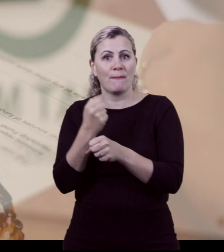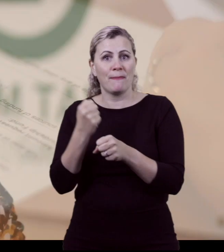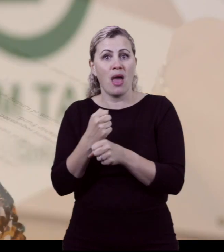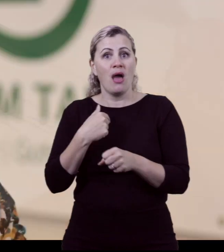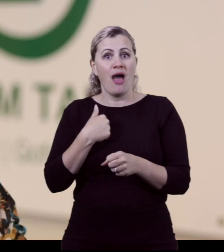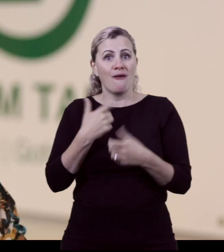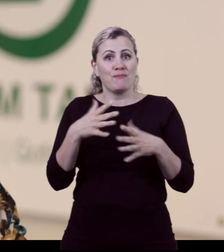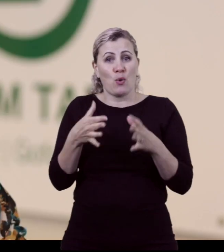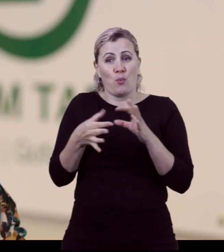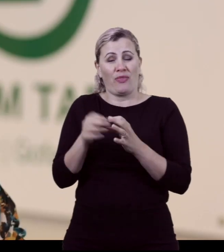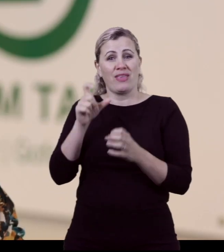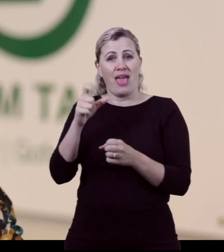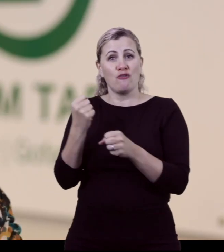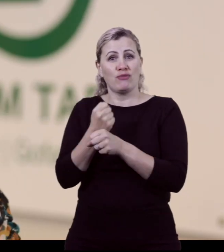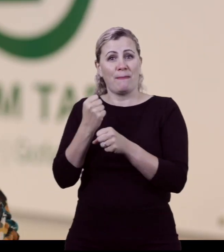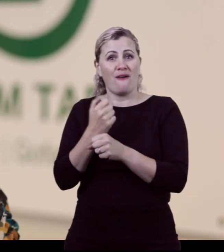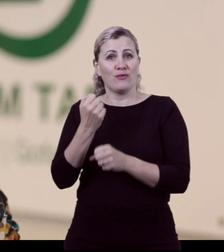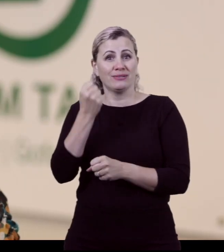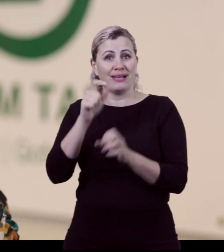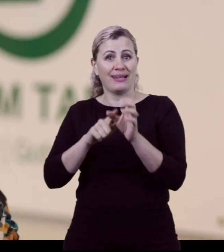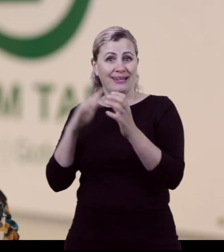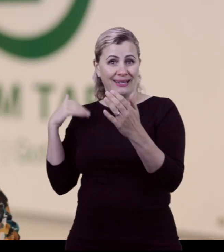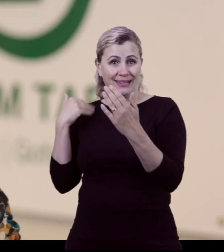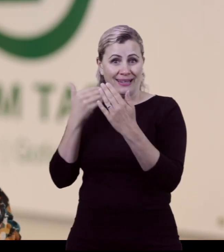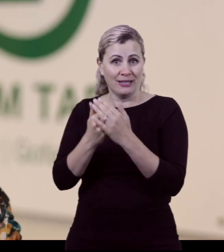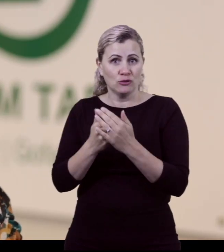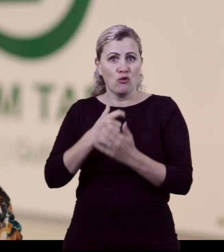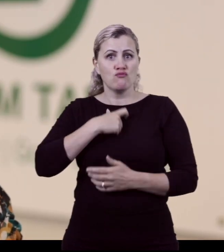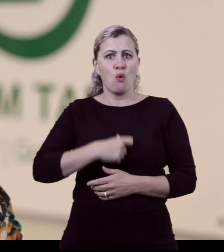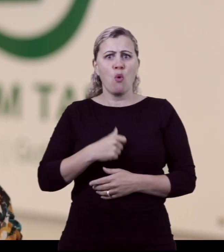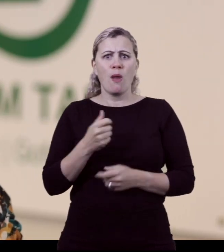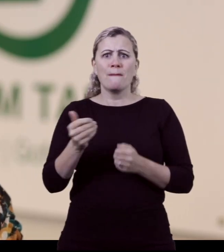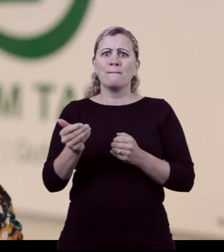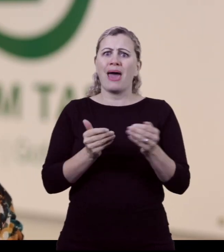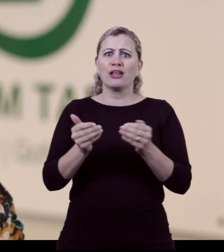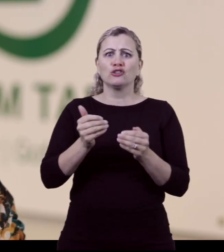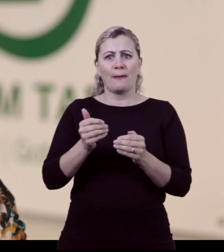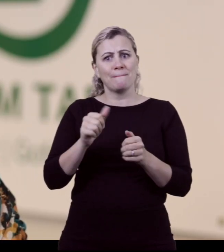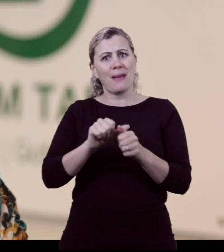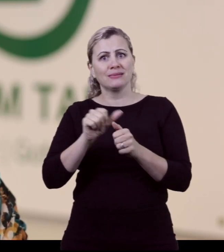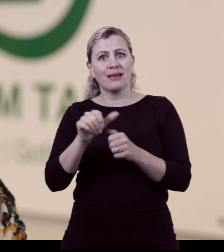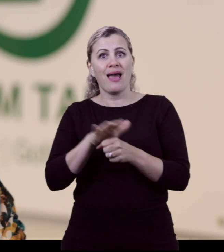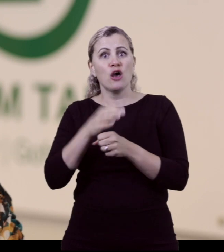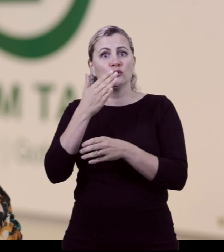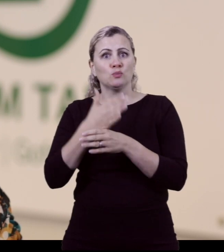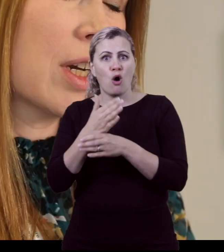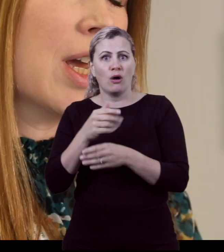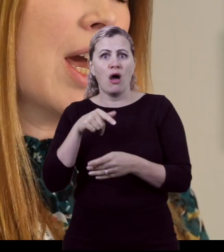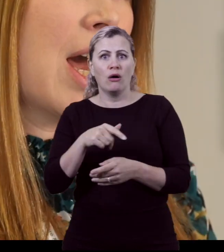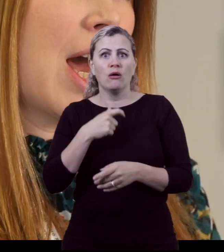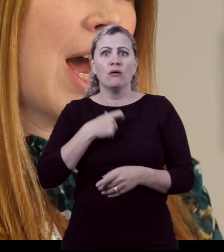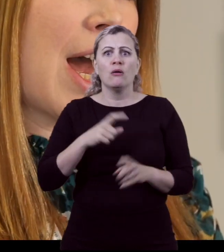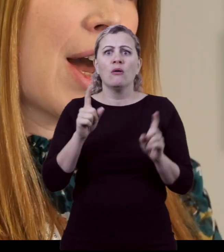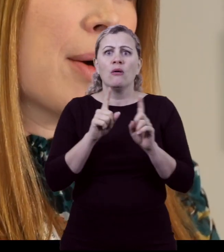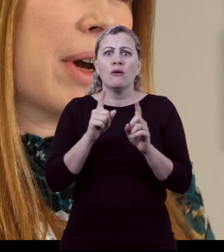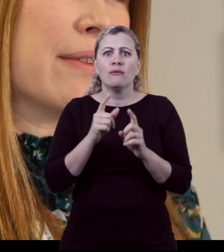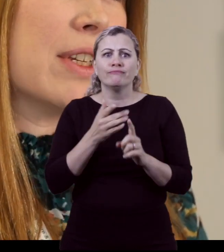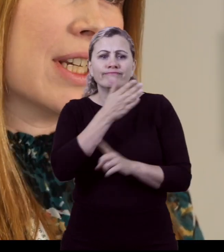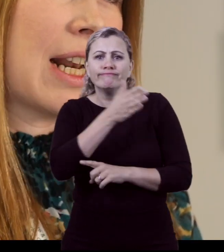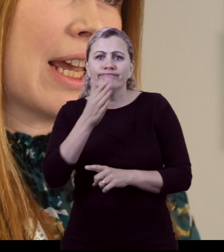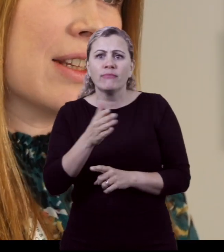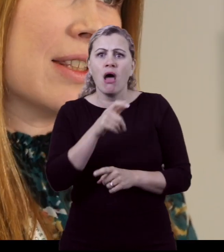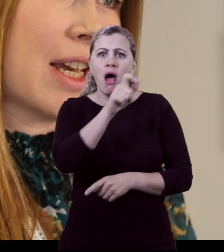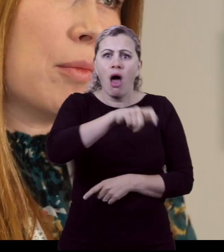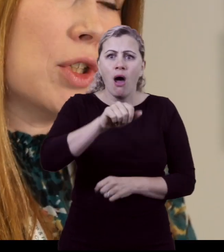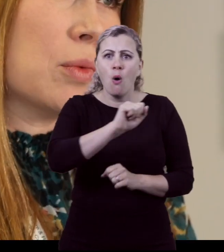over 50 years of age who have got hearing and or vision loss or who are living with a stroke. I